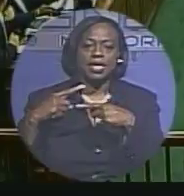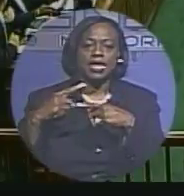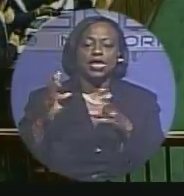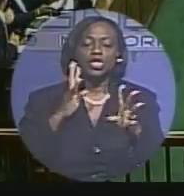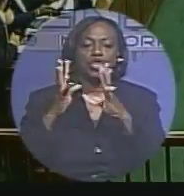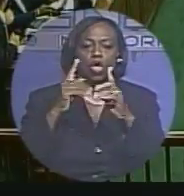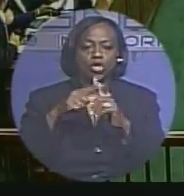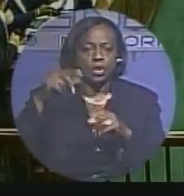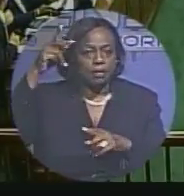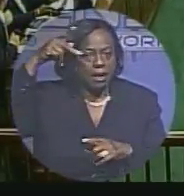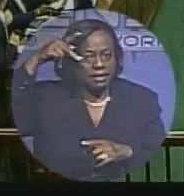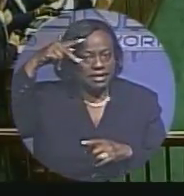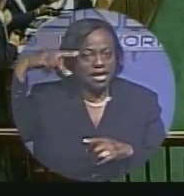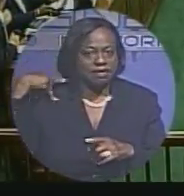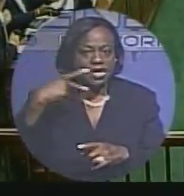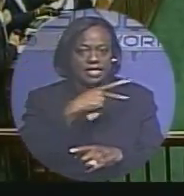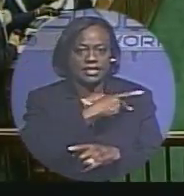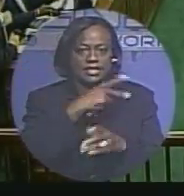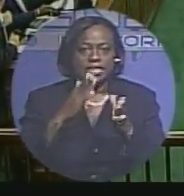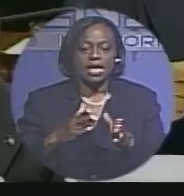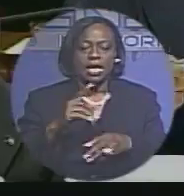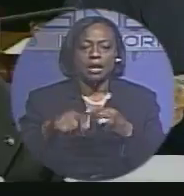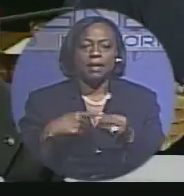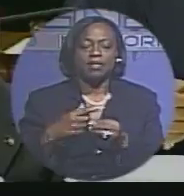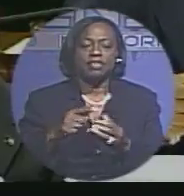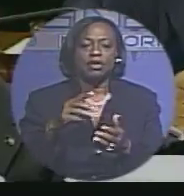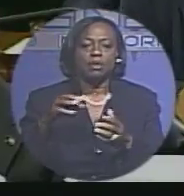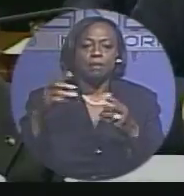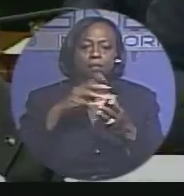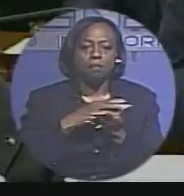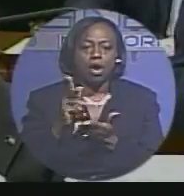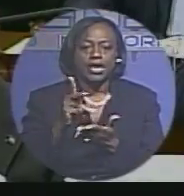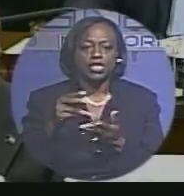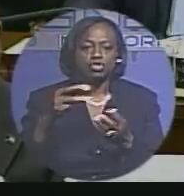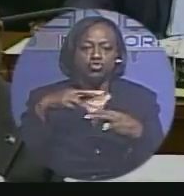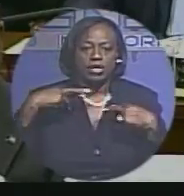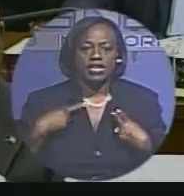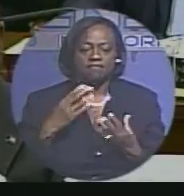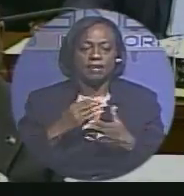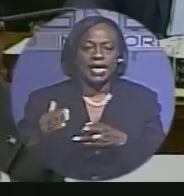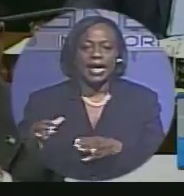relief plan, now in the discussion phase. I'm confident that